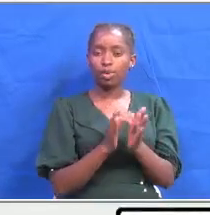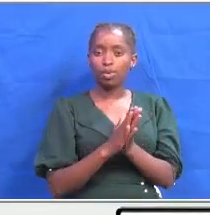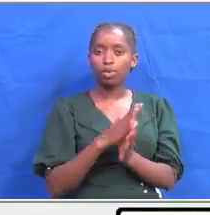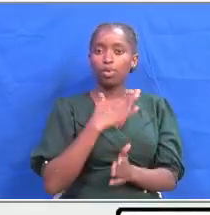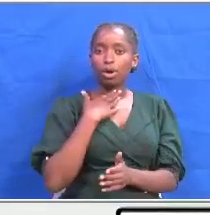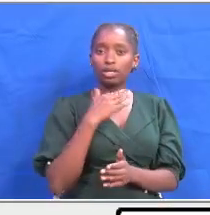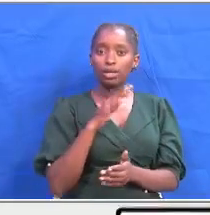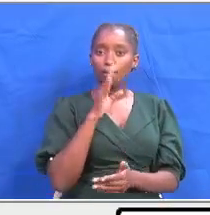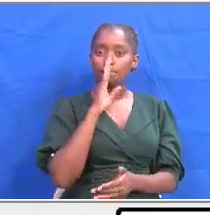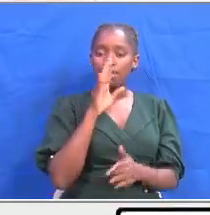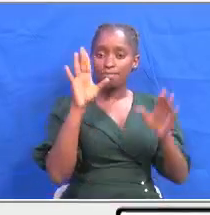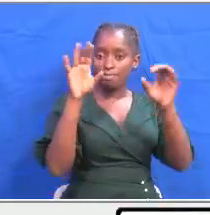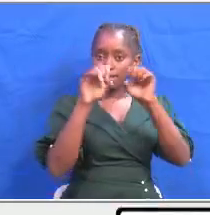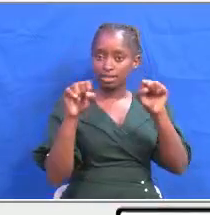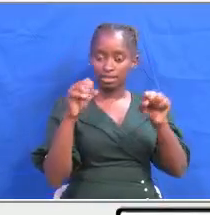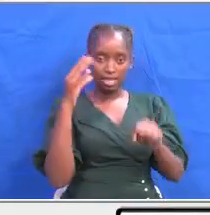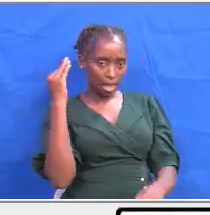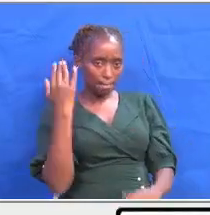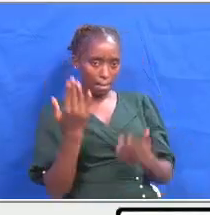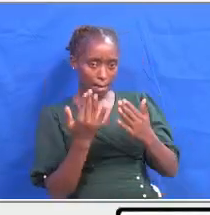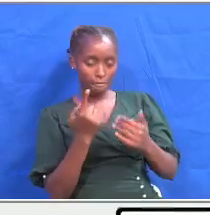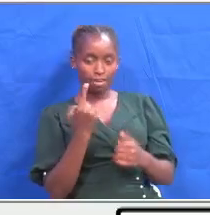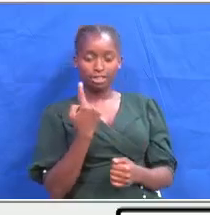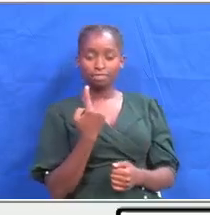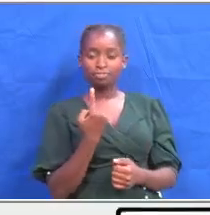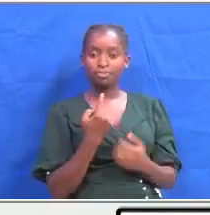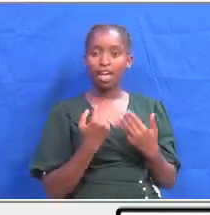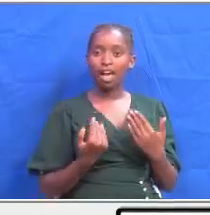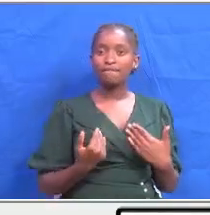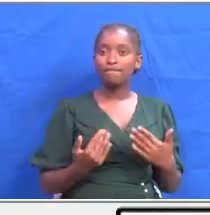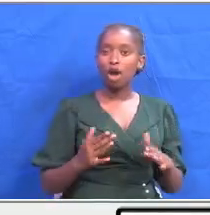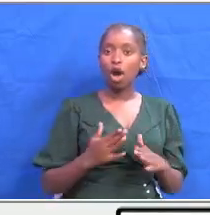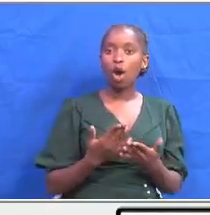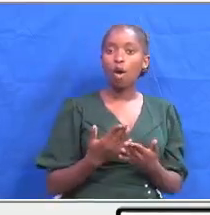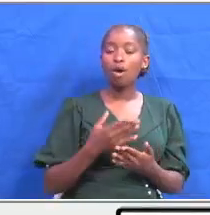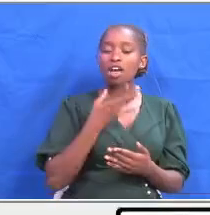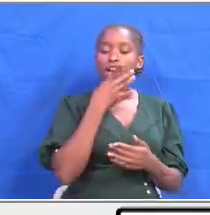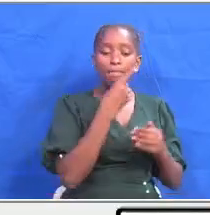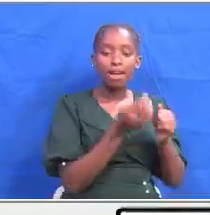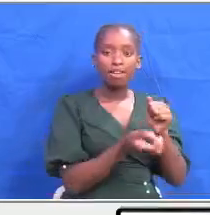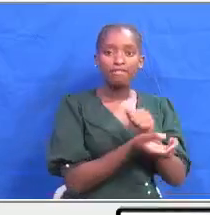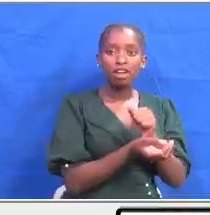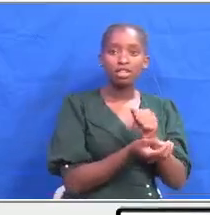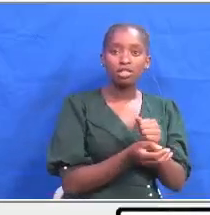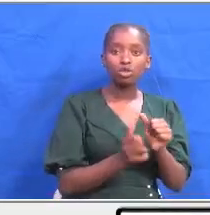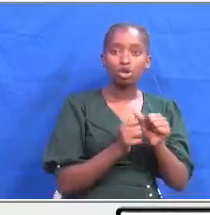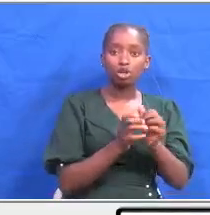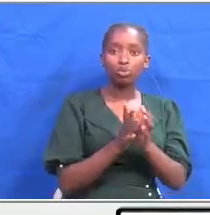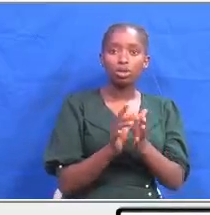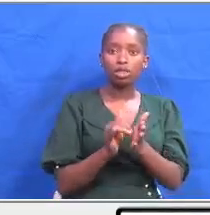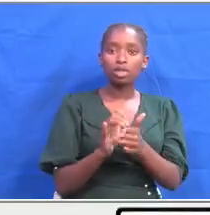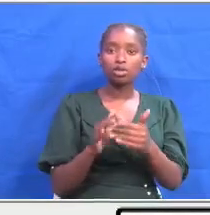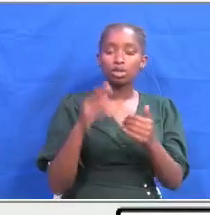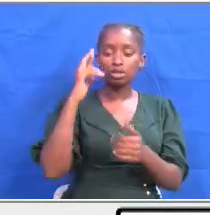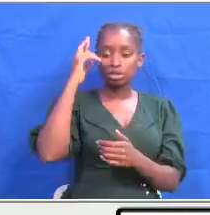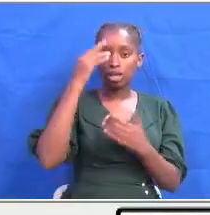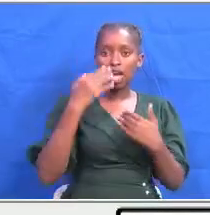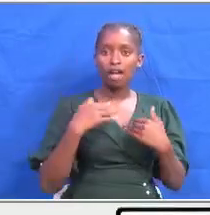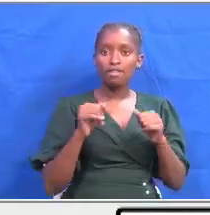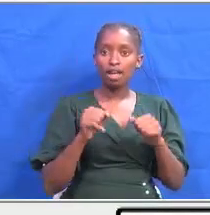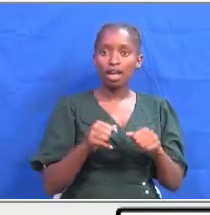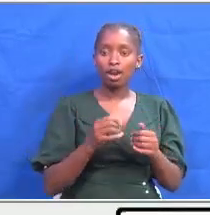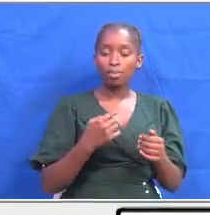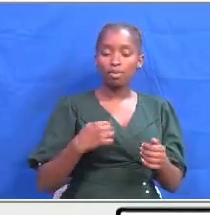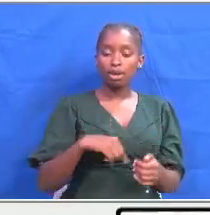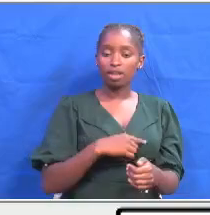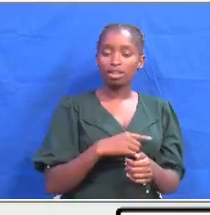president? The way my senior is saying, Nyaribo is advising that let us run through the motion so that we have precedents for us lawyers to use and